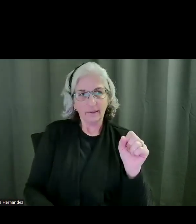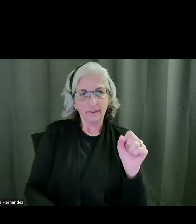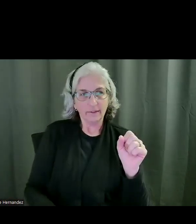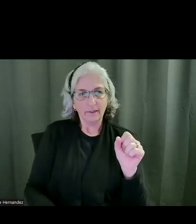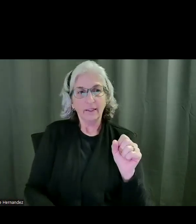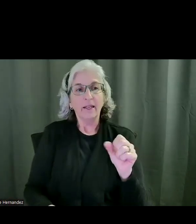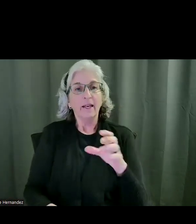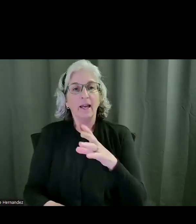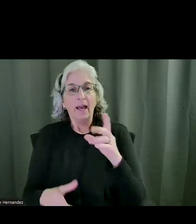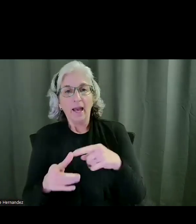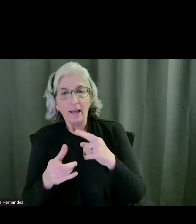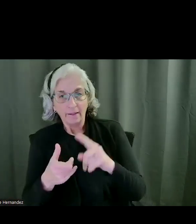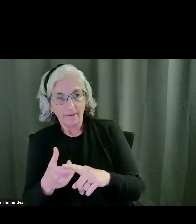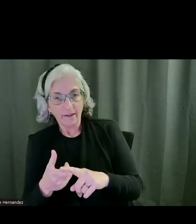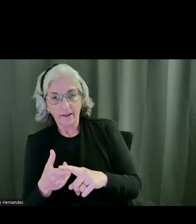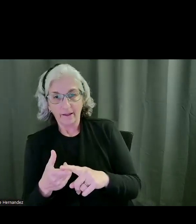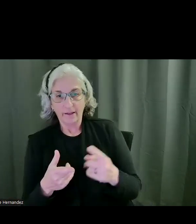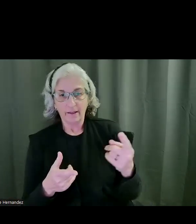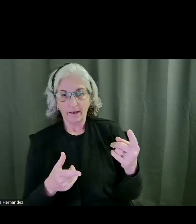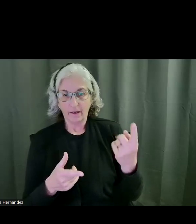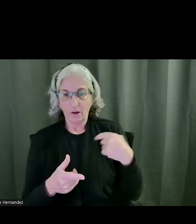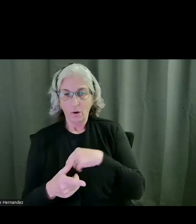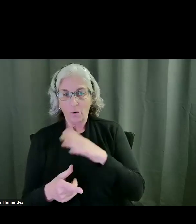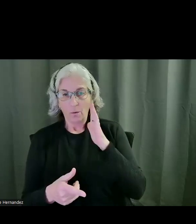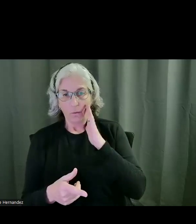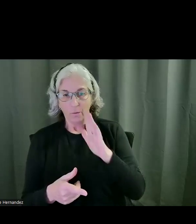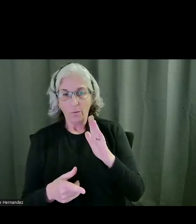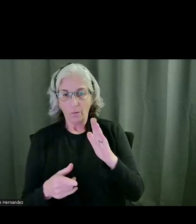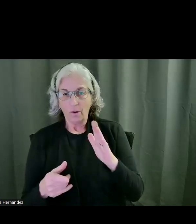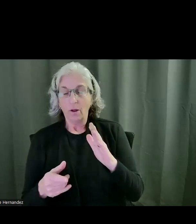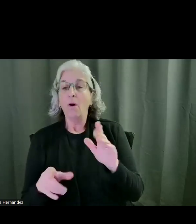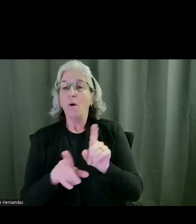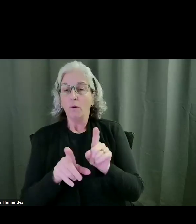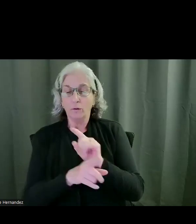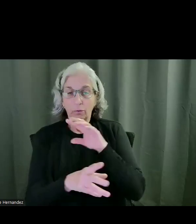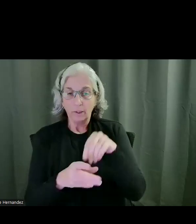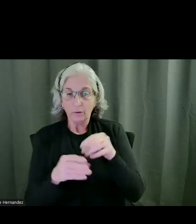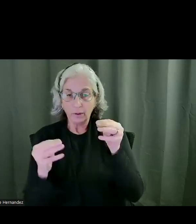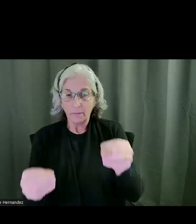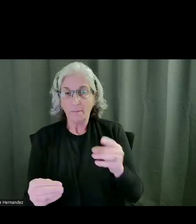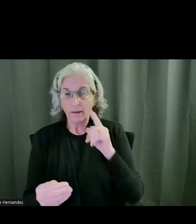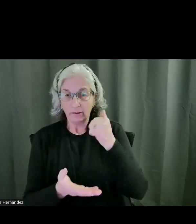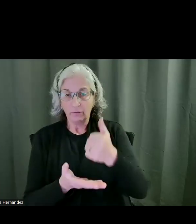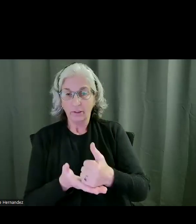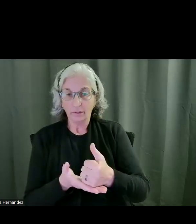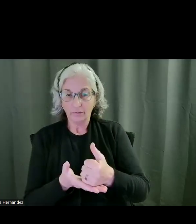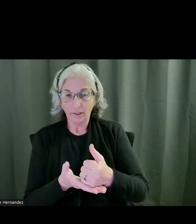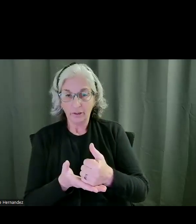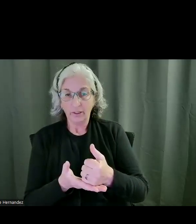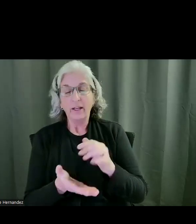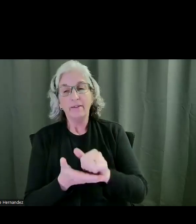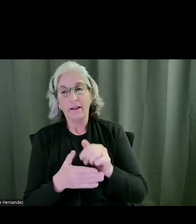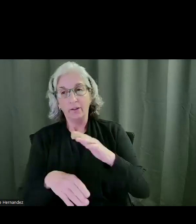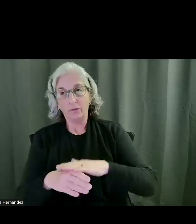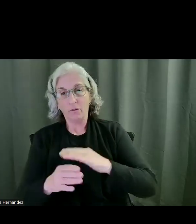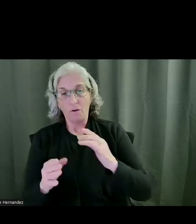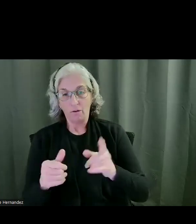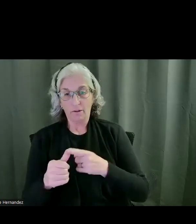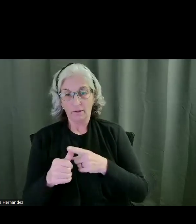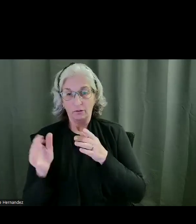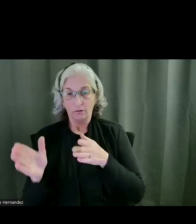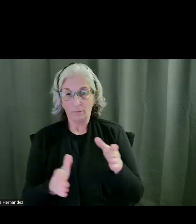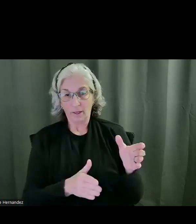initial plan. And then after the conclusion of services, then we'll come back to this same